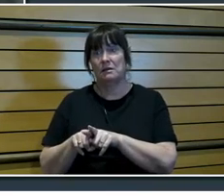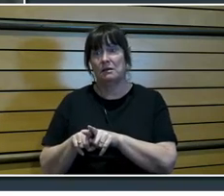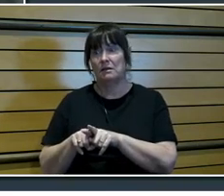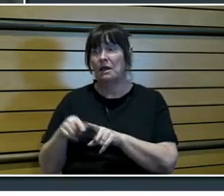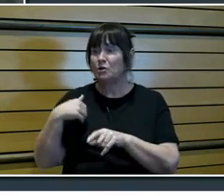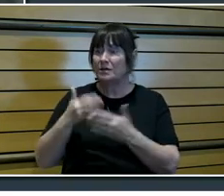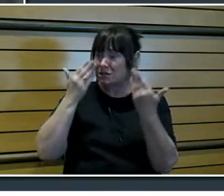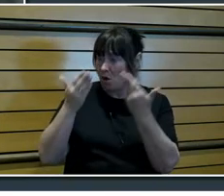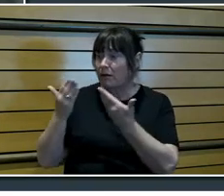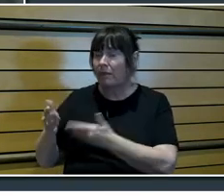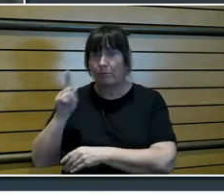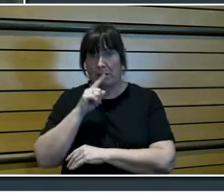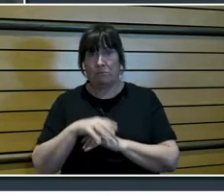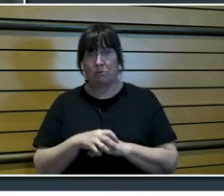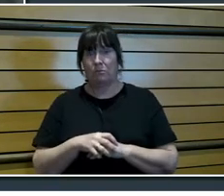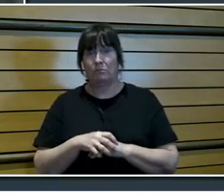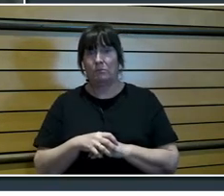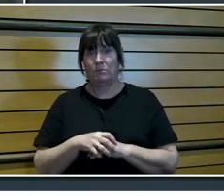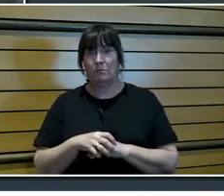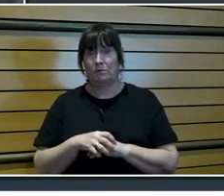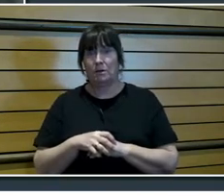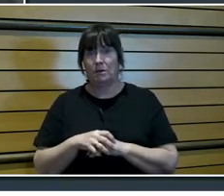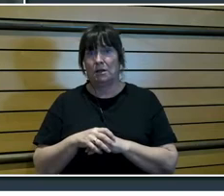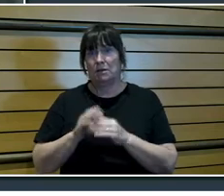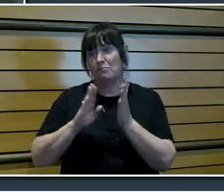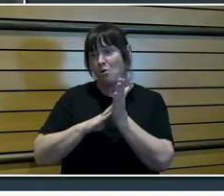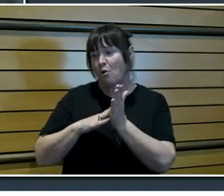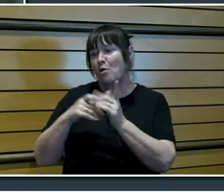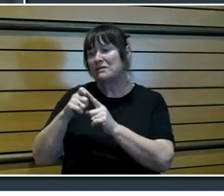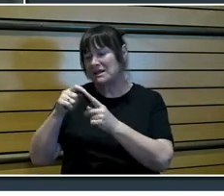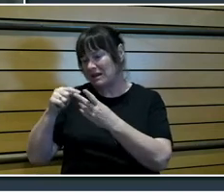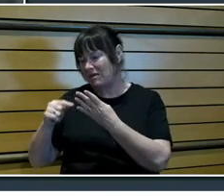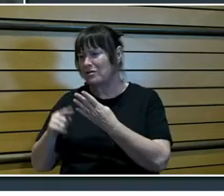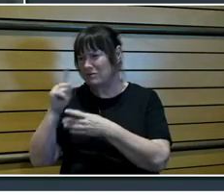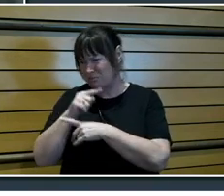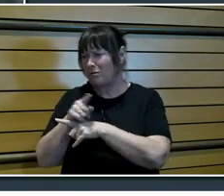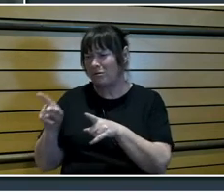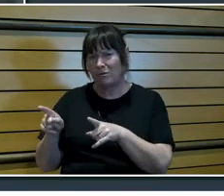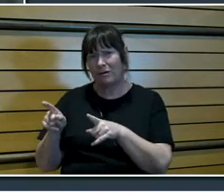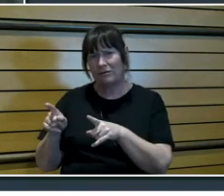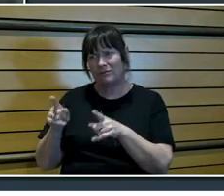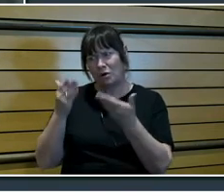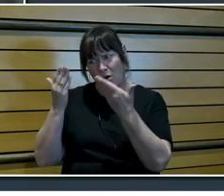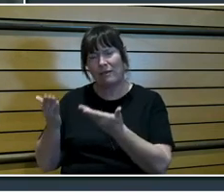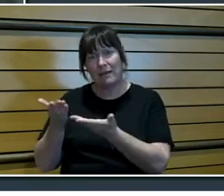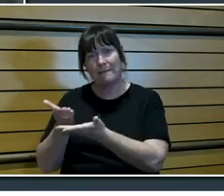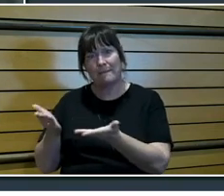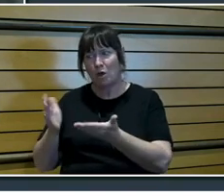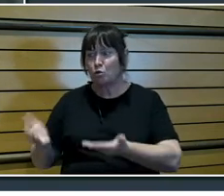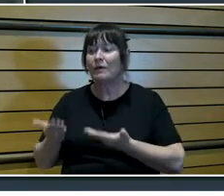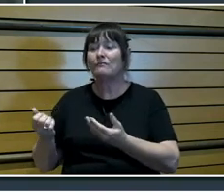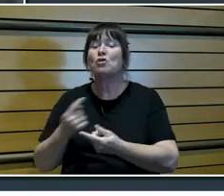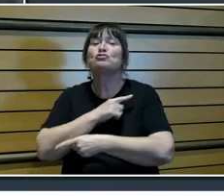Jim Morungas and the Moro Patinis and those people there, you give the people the